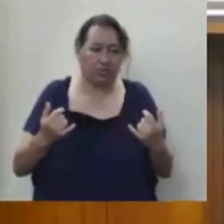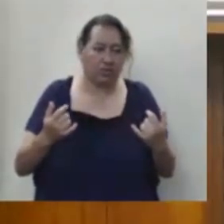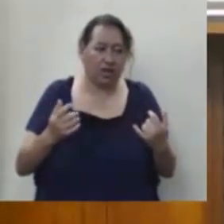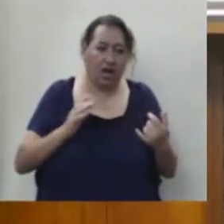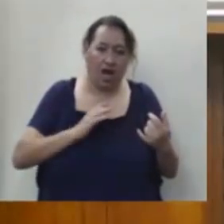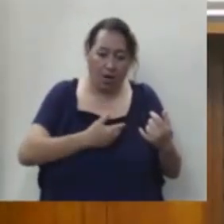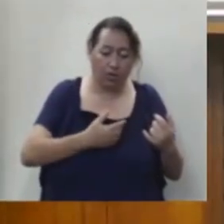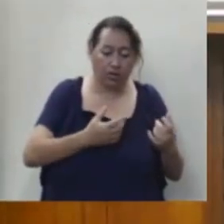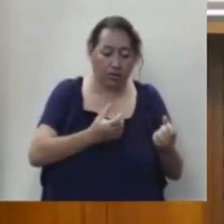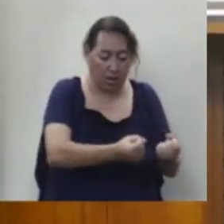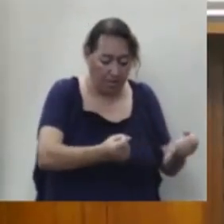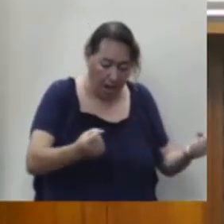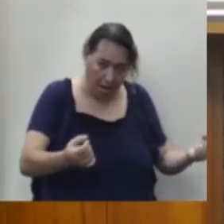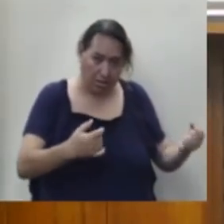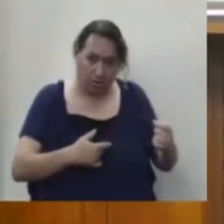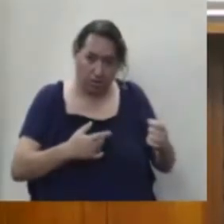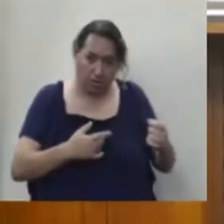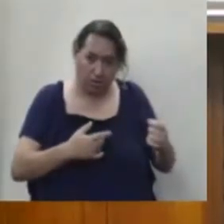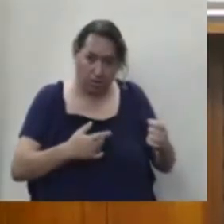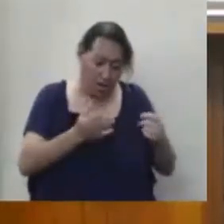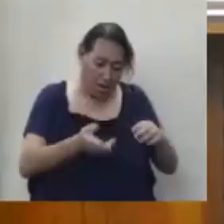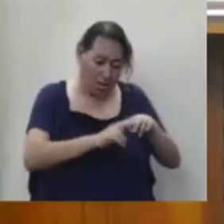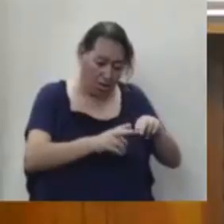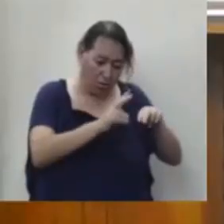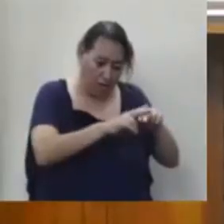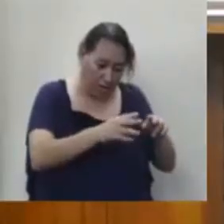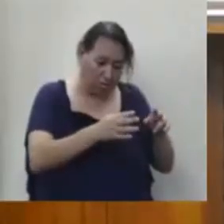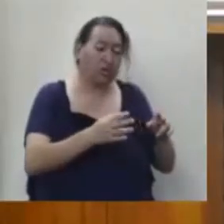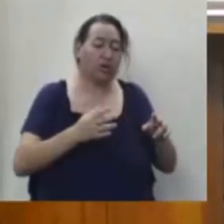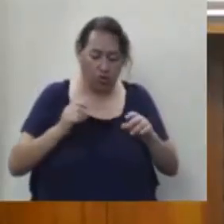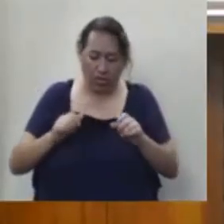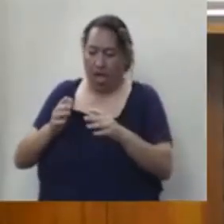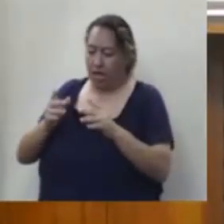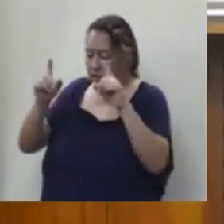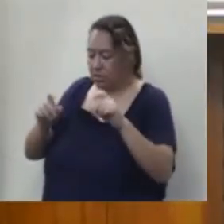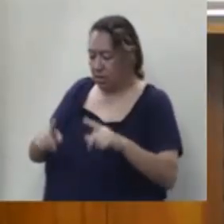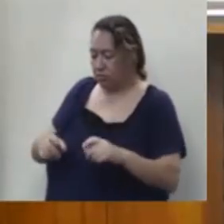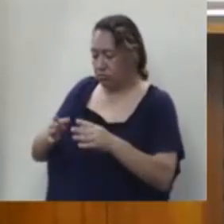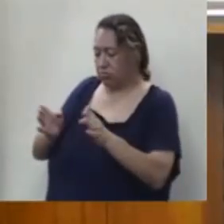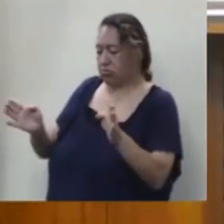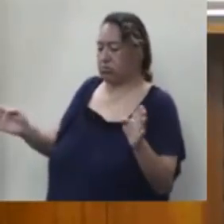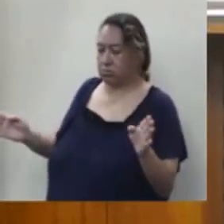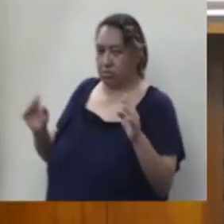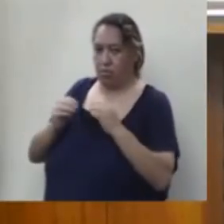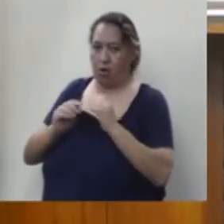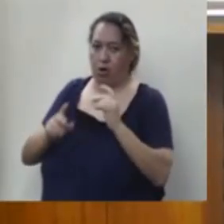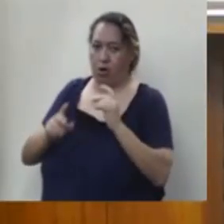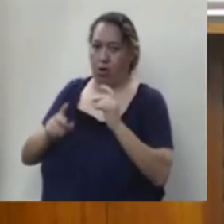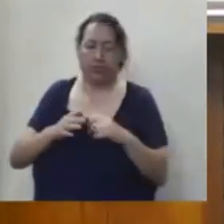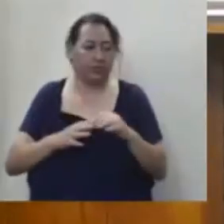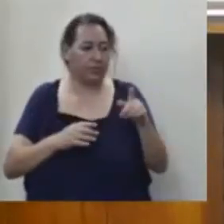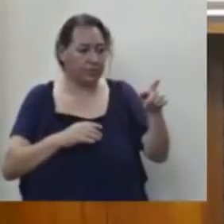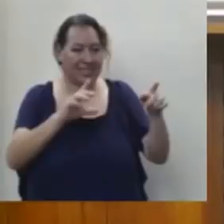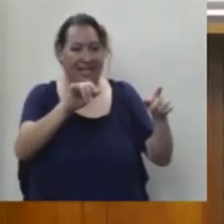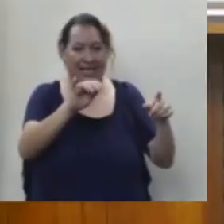expanding our testing capacity. So Linda, Yes. you want to add anything? Yes, Governor, thank you. And yes, you heard 11 last night,